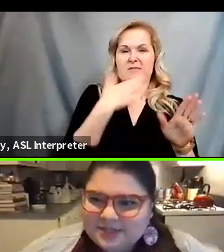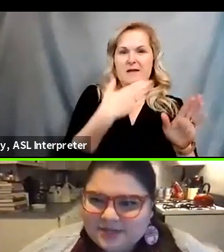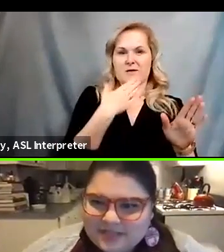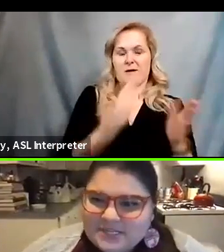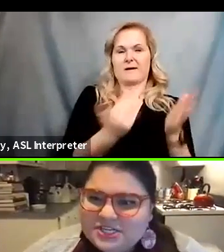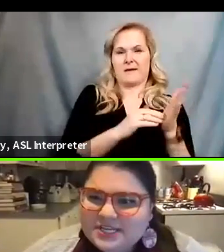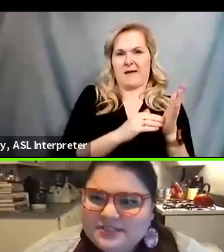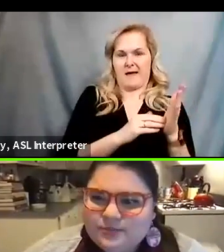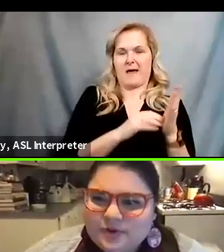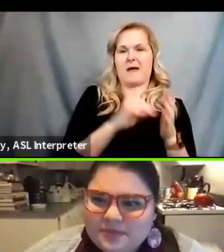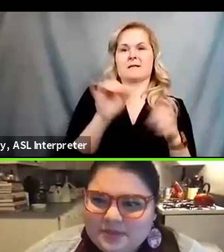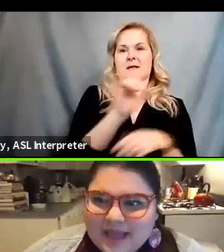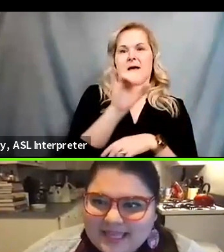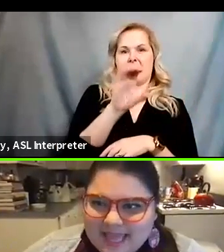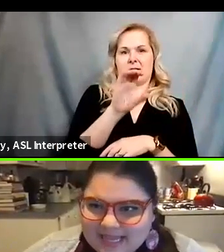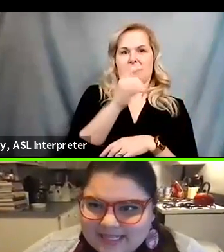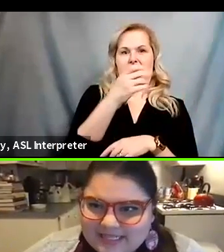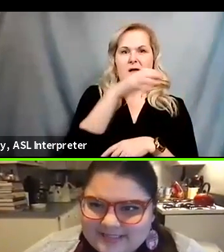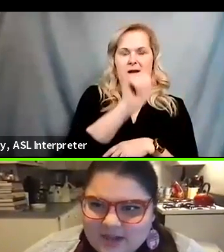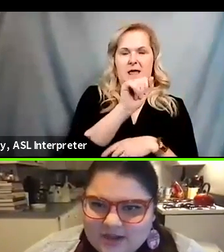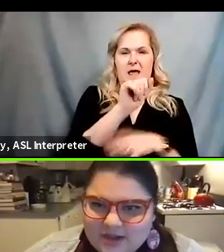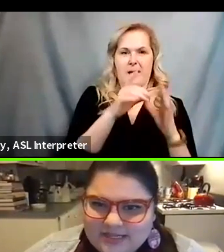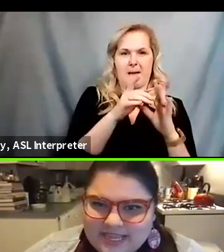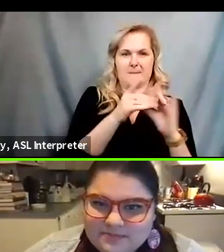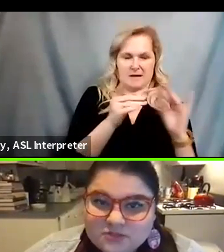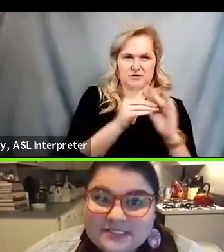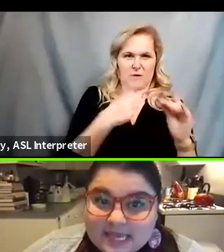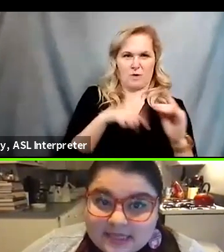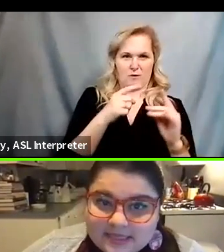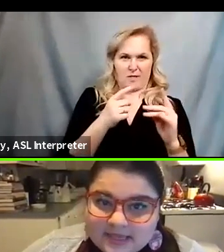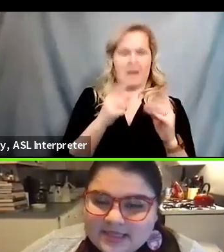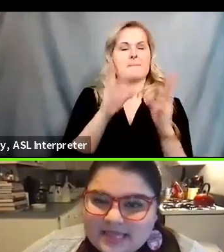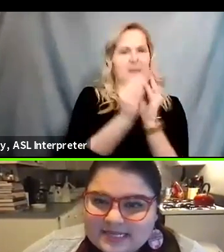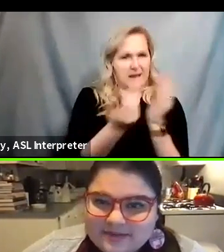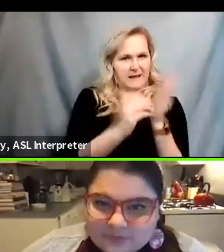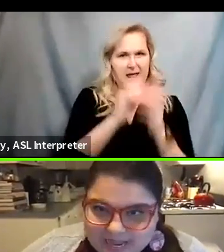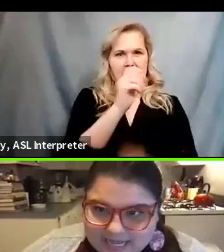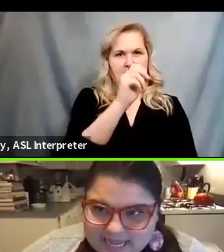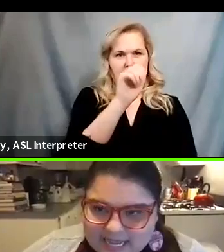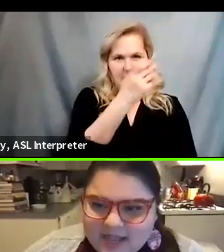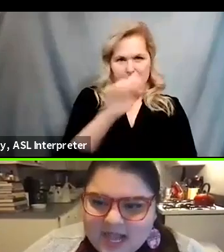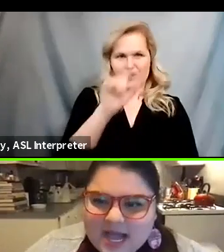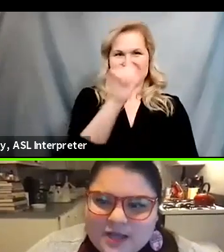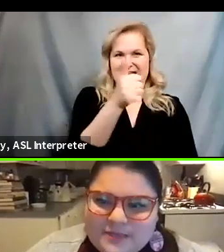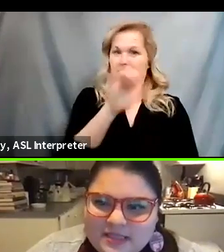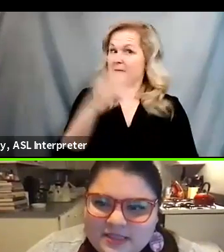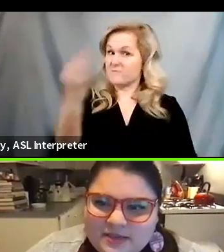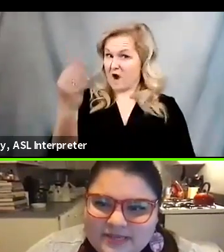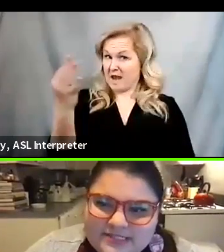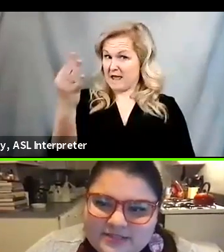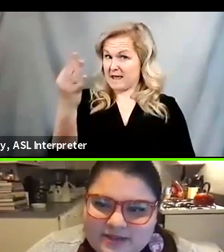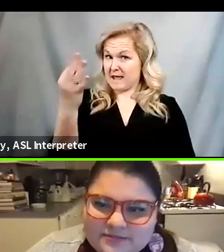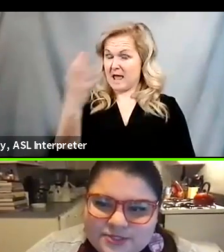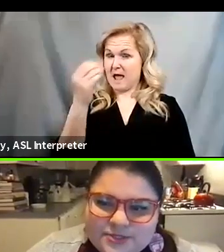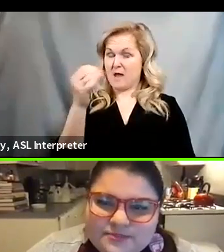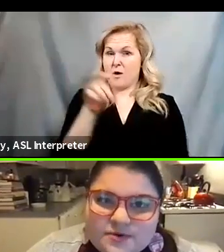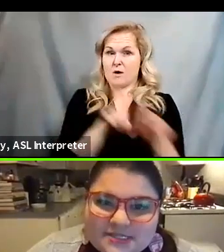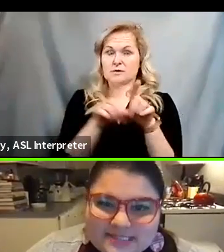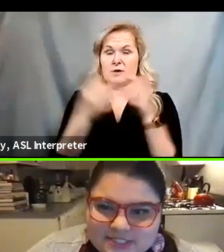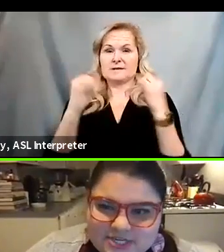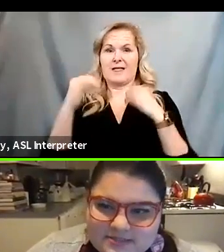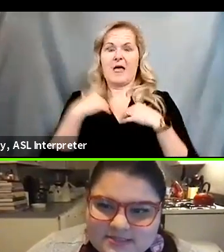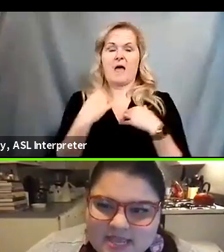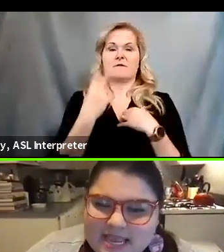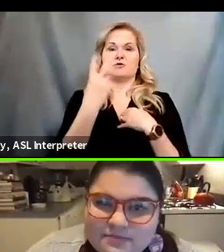again, as Claudia mentioned, we'll be back at it on April 10th. That is a Friday. And then we still have two